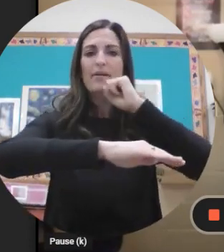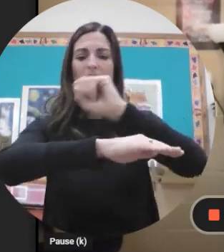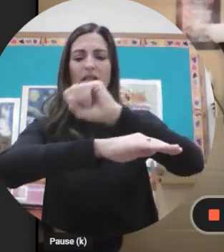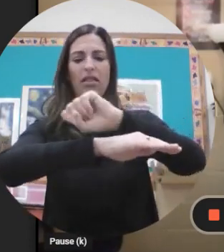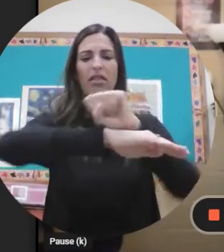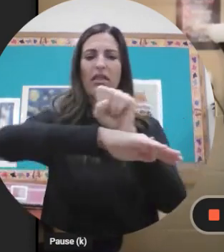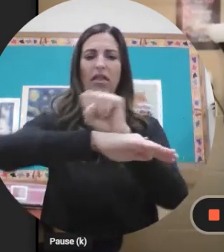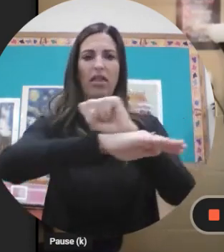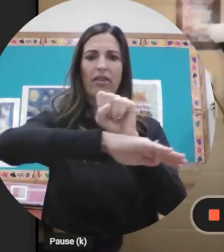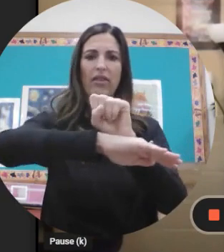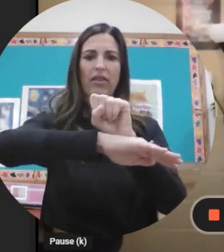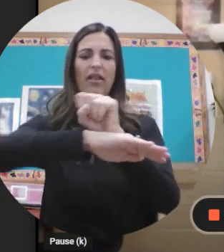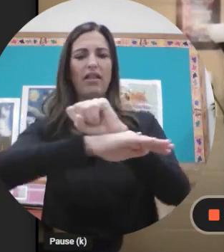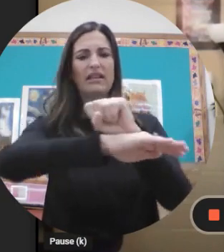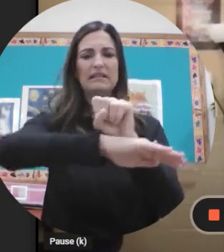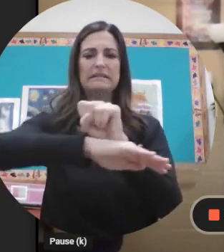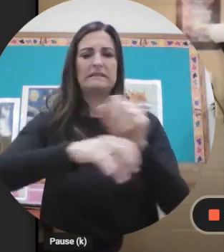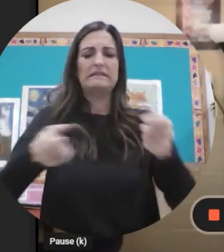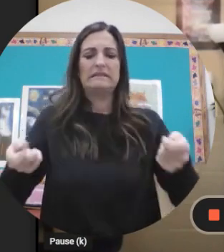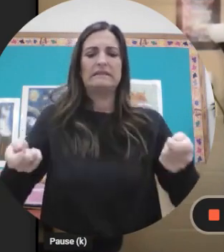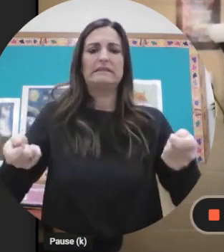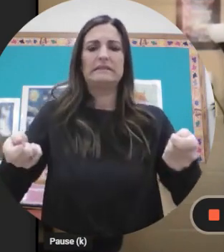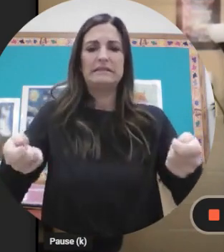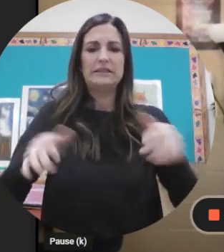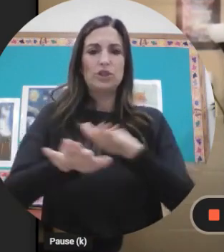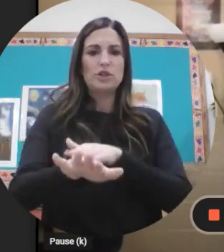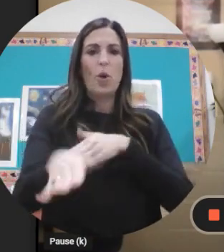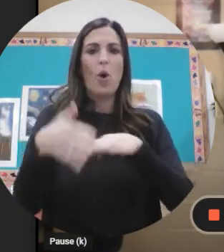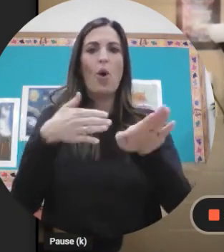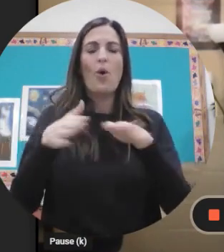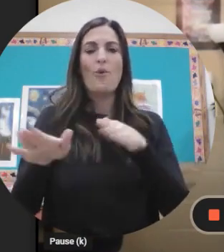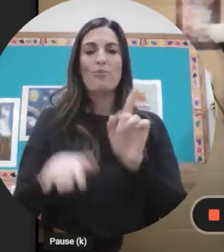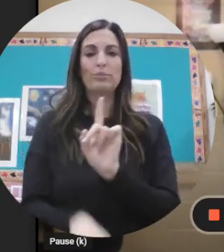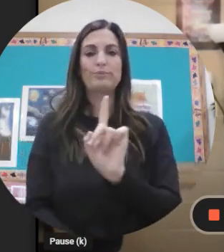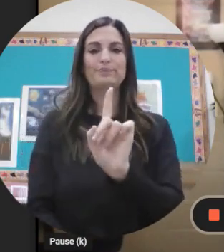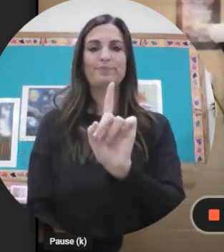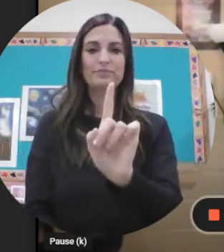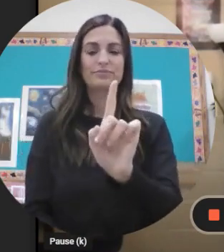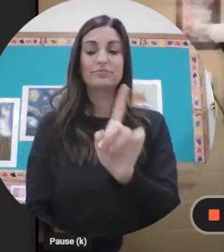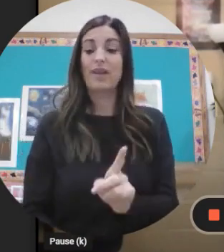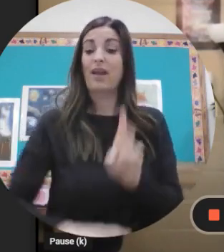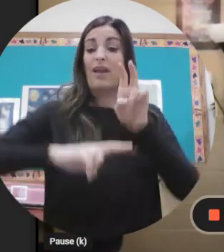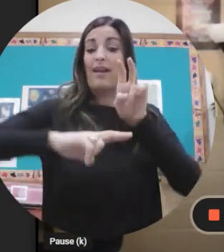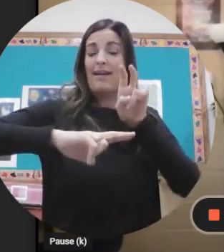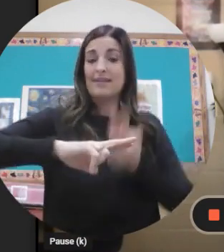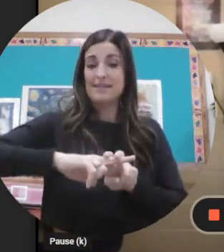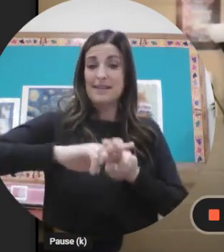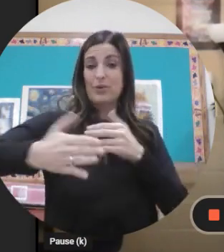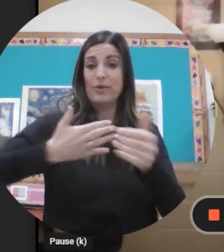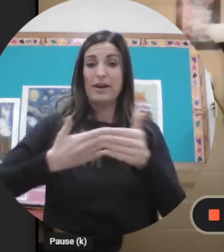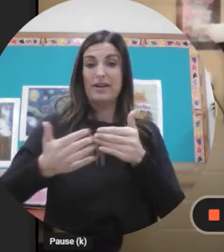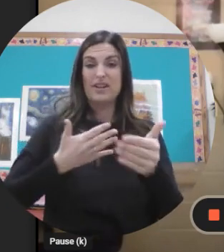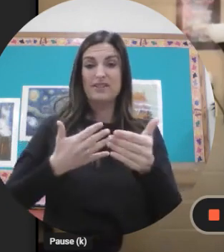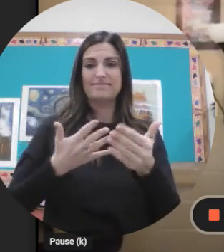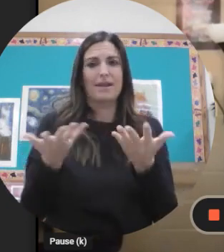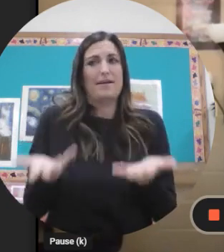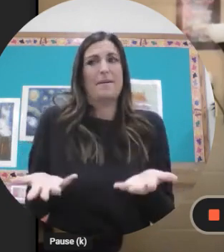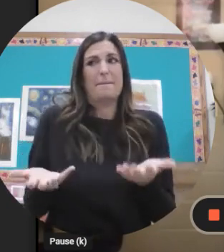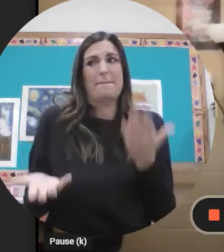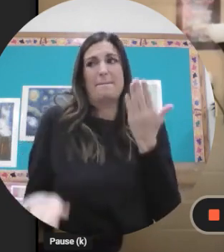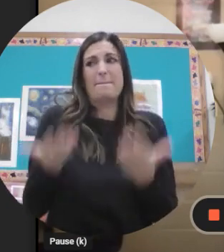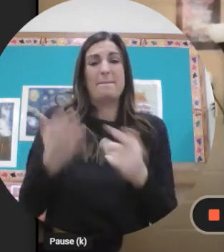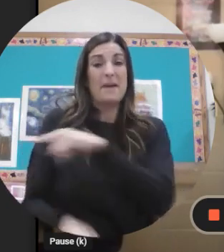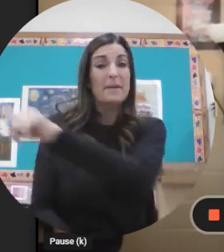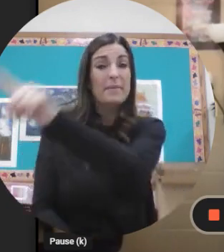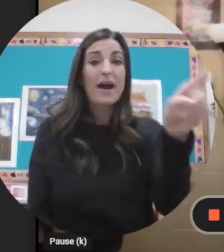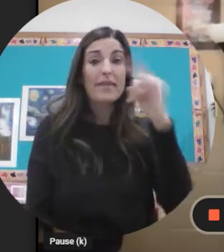making it hard to walk very fast. Being able to sit anywhere might have seemed special to the other fifth graders,